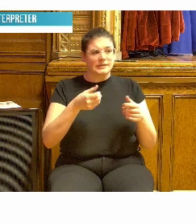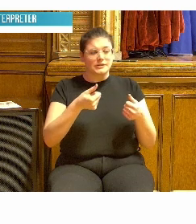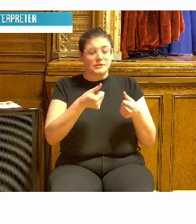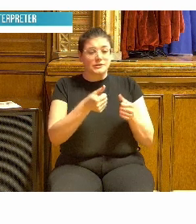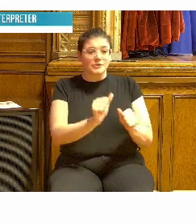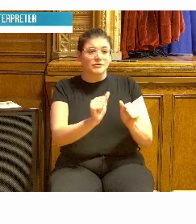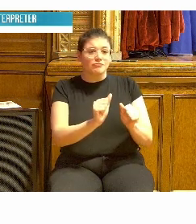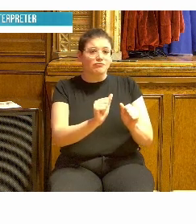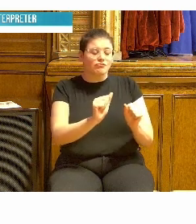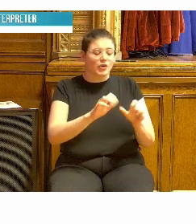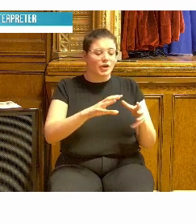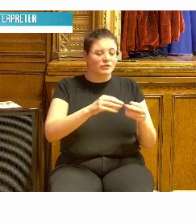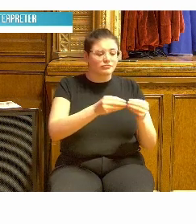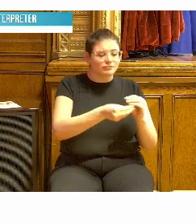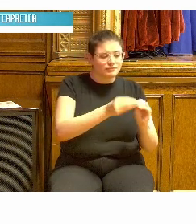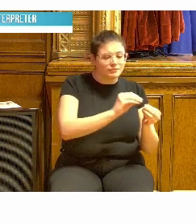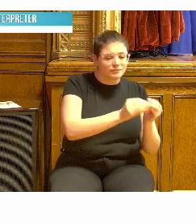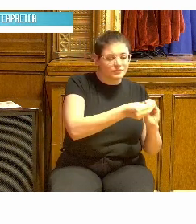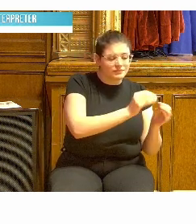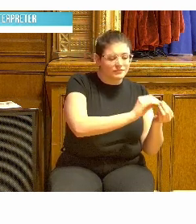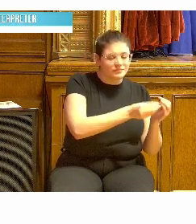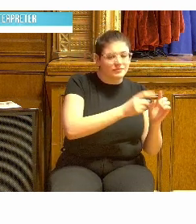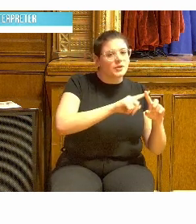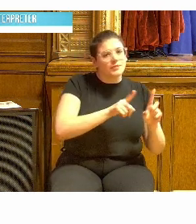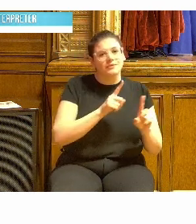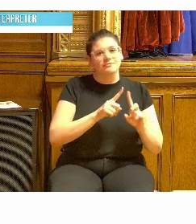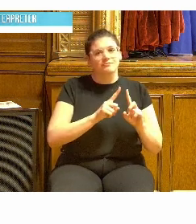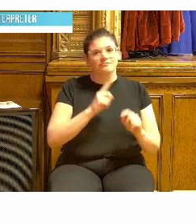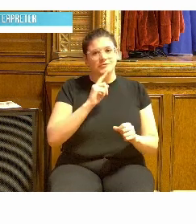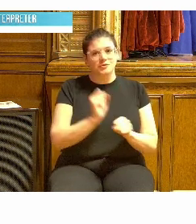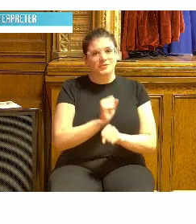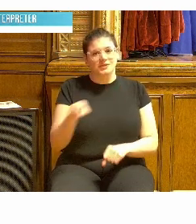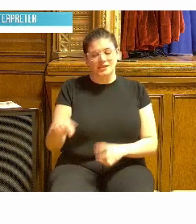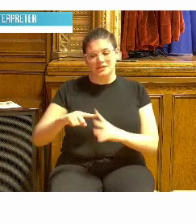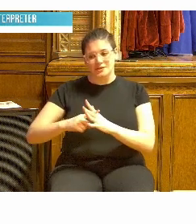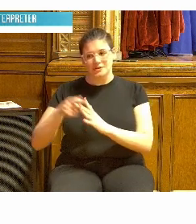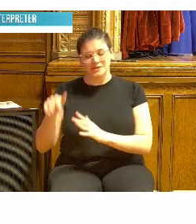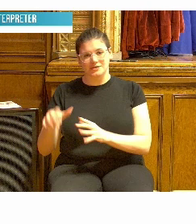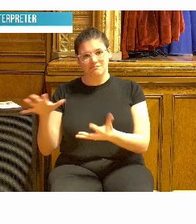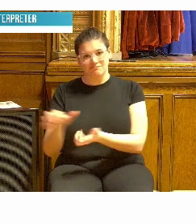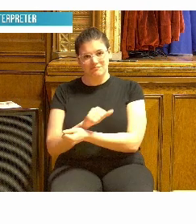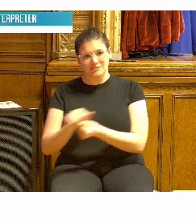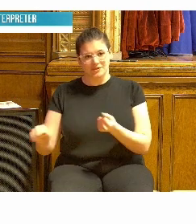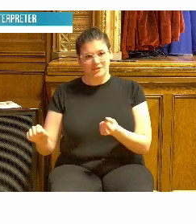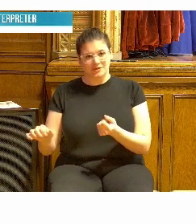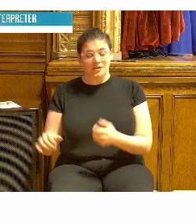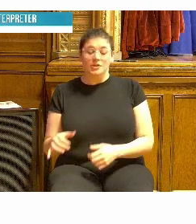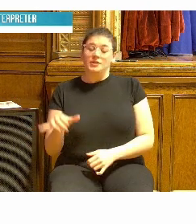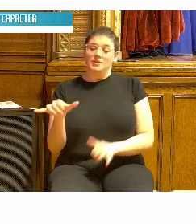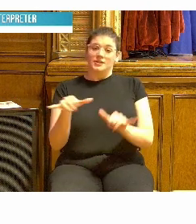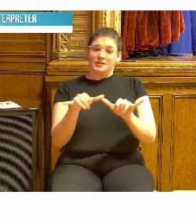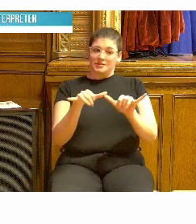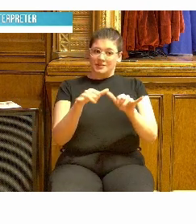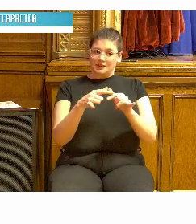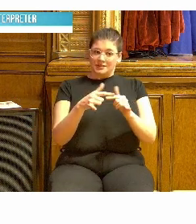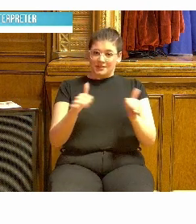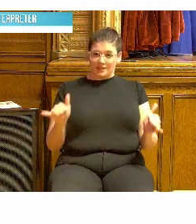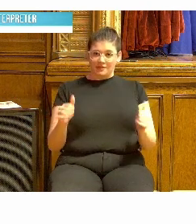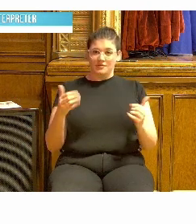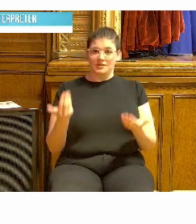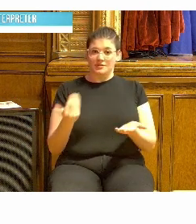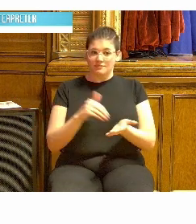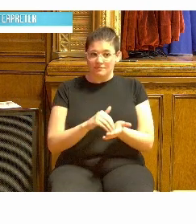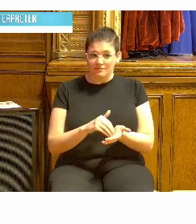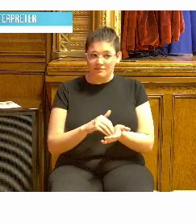these areas clear and starting over again. Keep in mind that at the same time the government is engaging in urban renewal in minority neighborhoods in